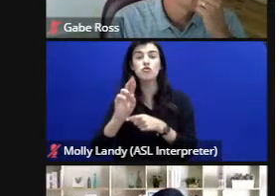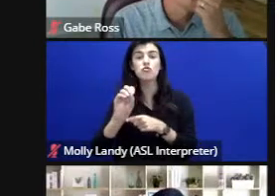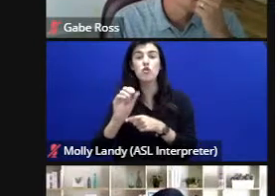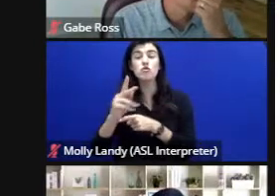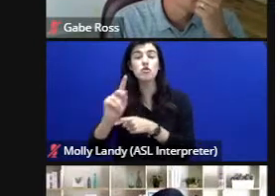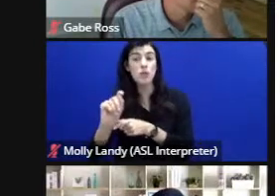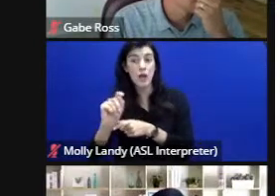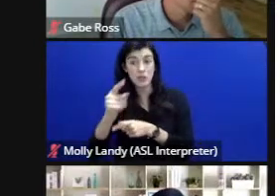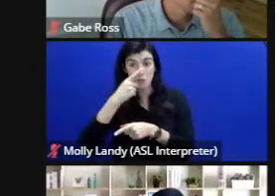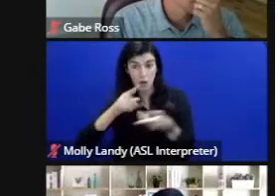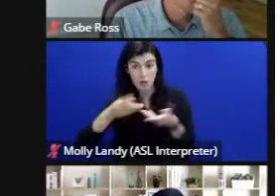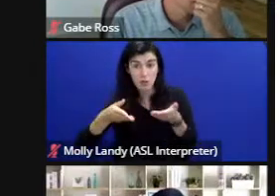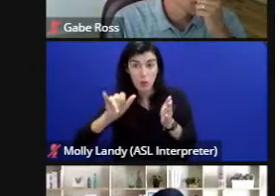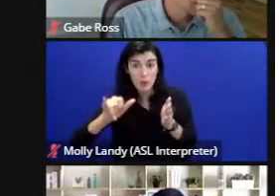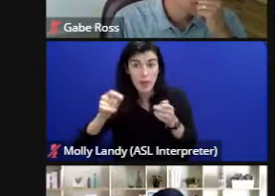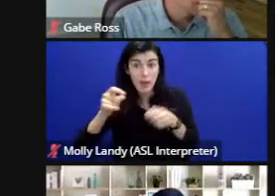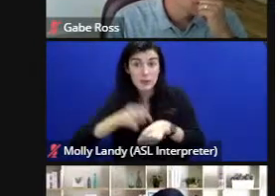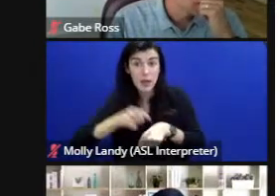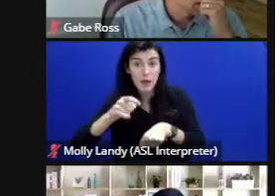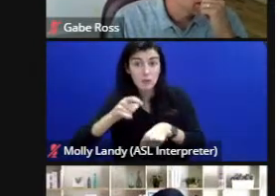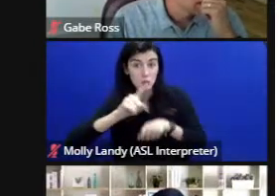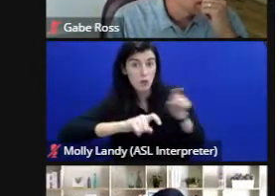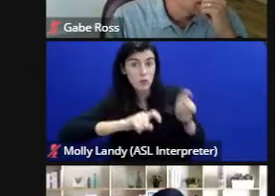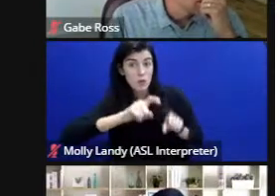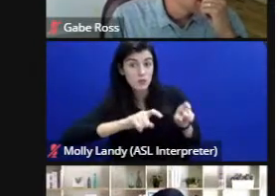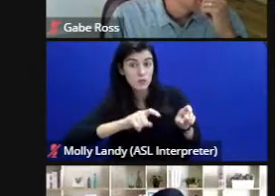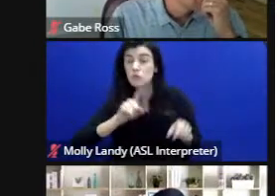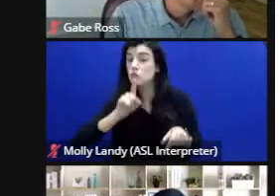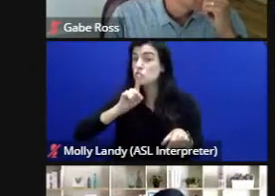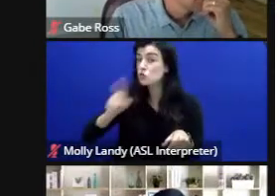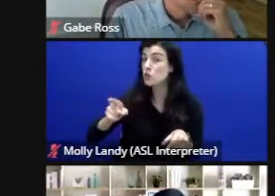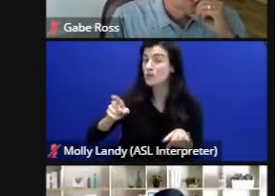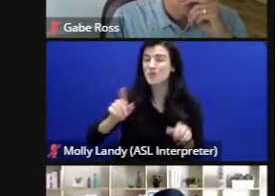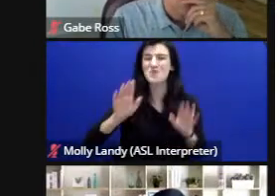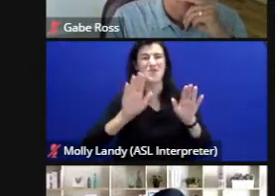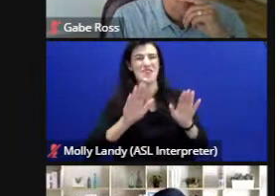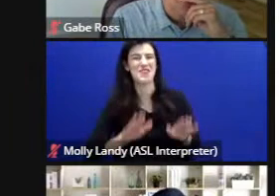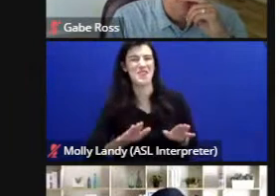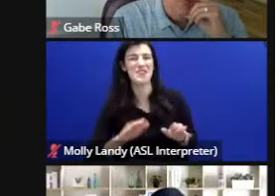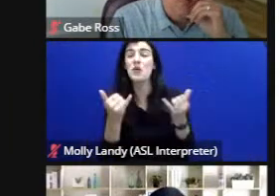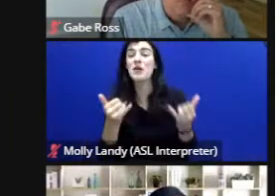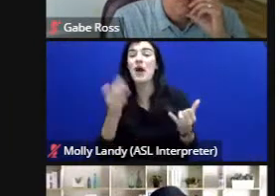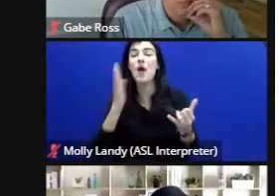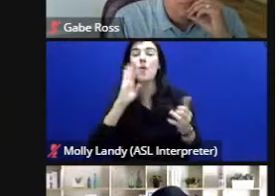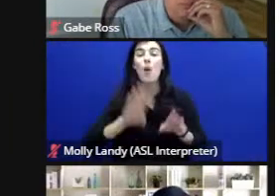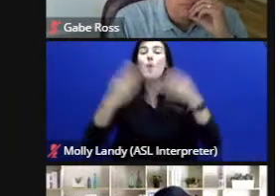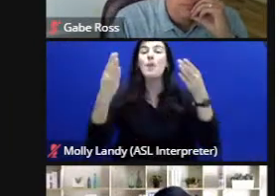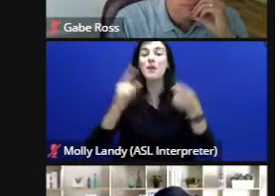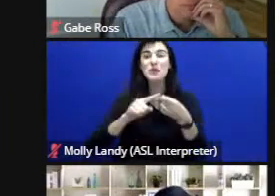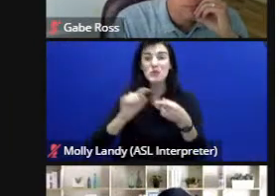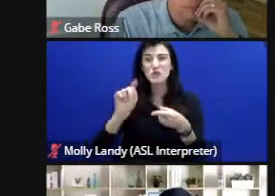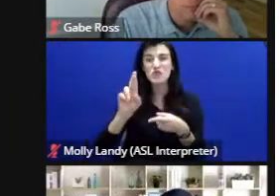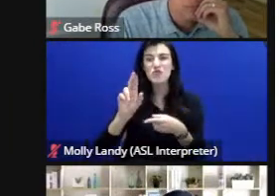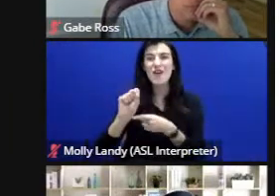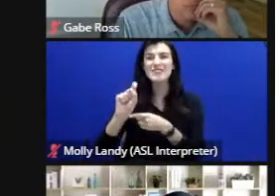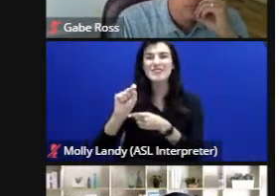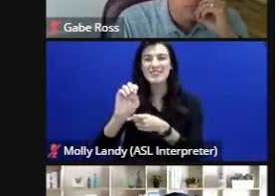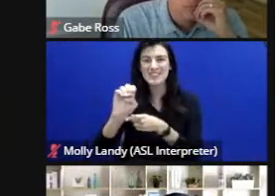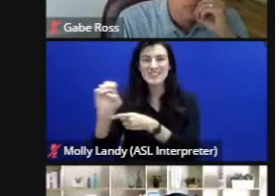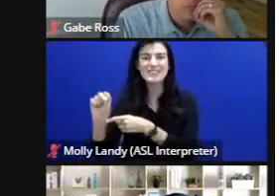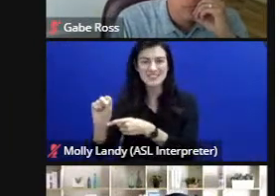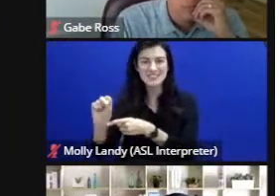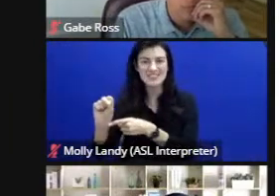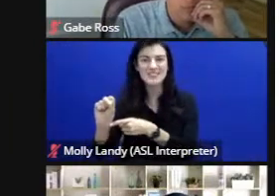Certainly. Wonderful. So let me open this up to trustees. And I can't see